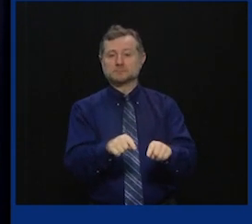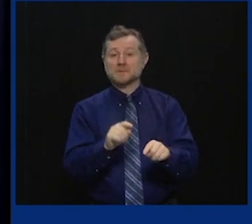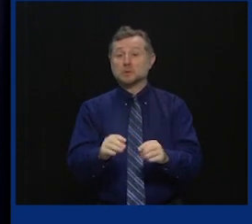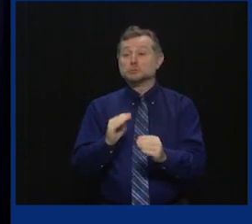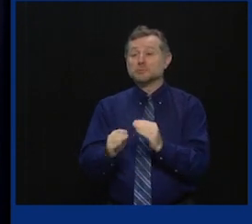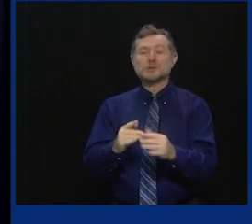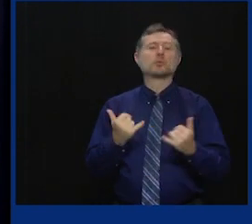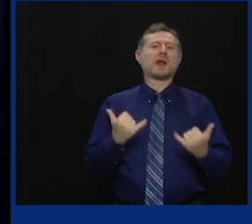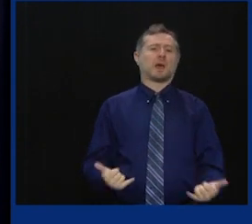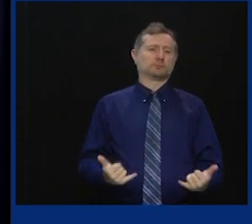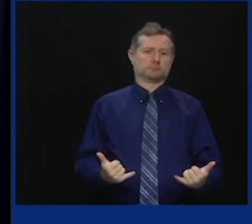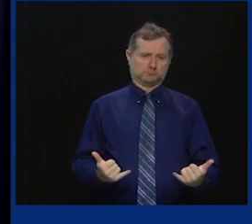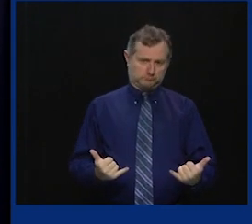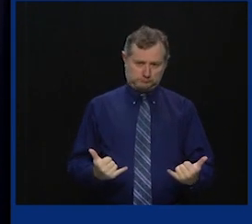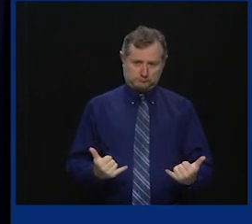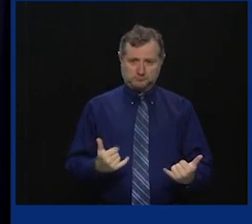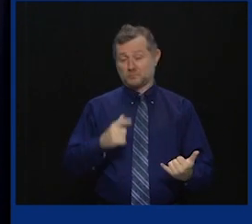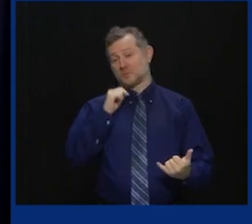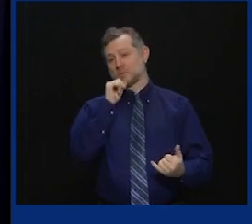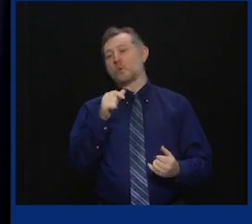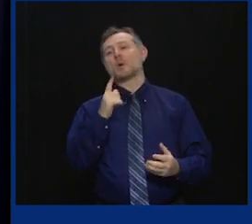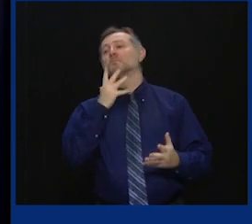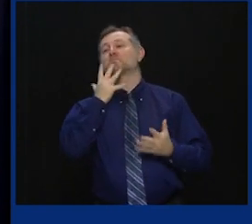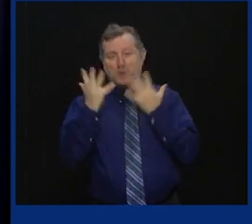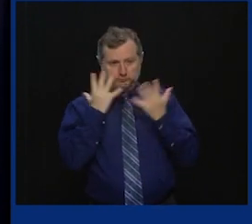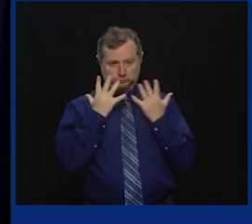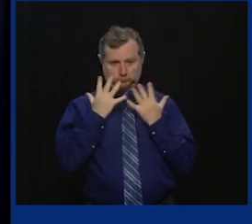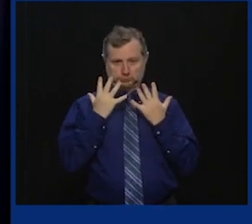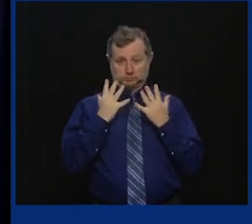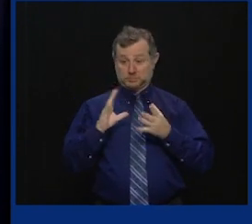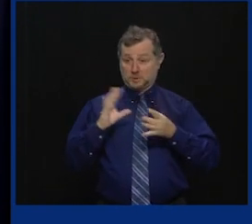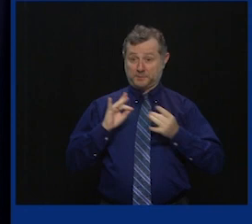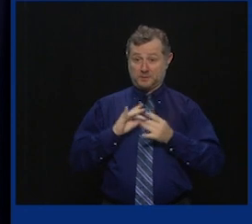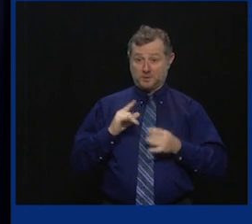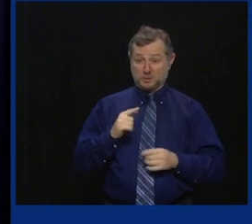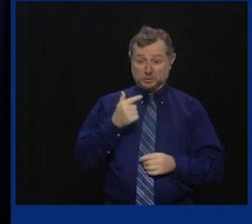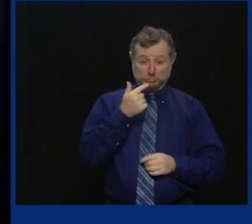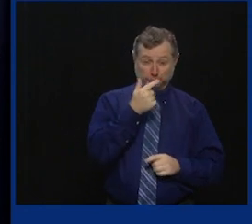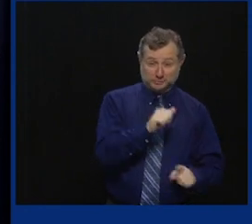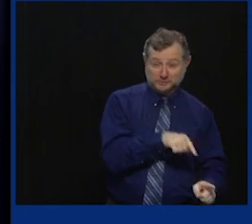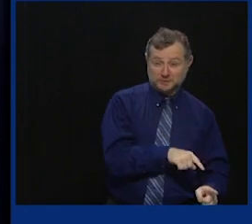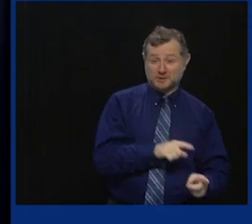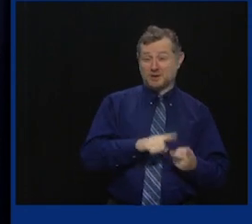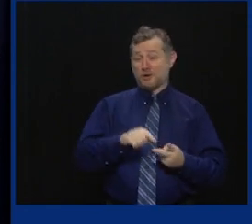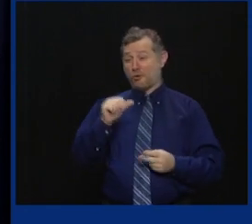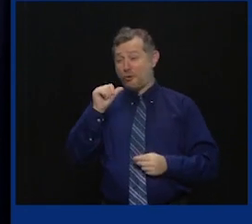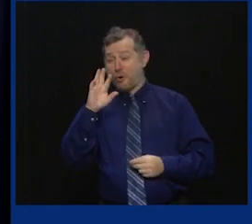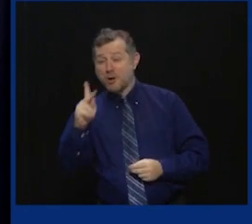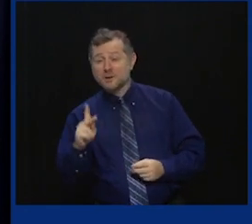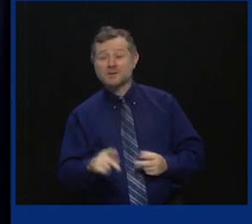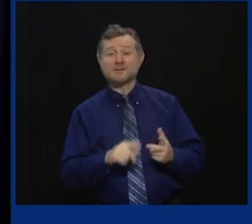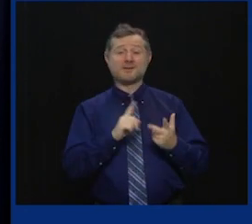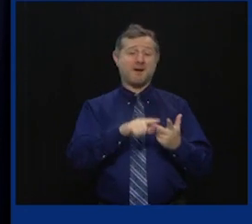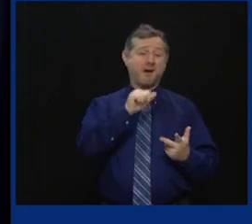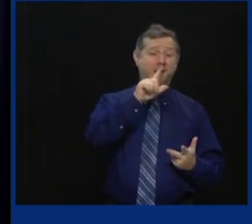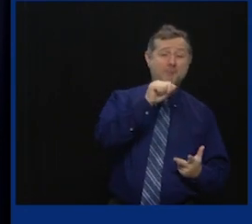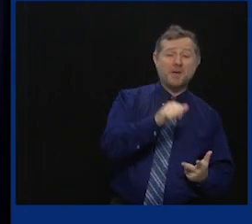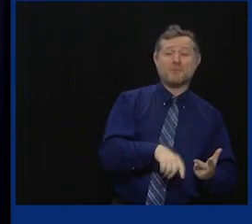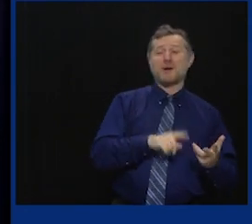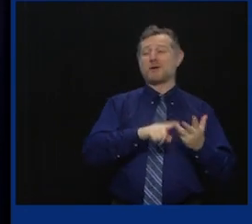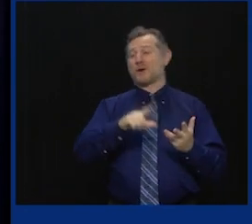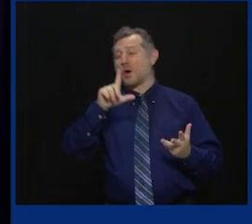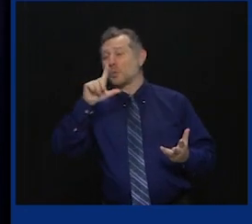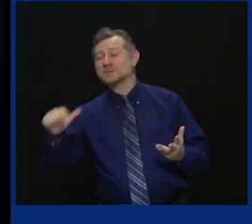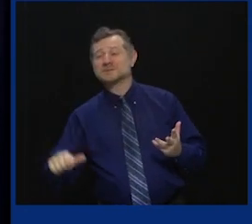and this is almost so embarrassing to say that Georgia and Arkansas and Alabama, Louisiana, already ahead of us on